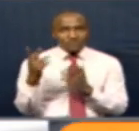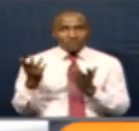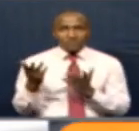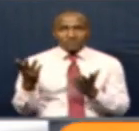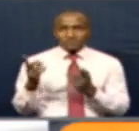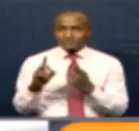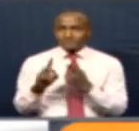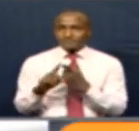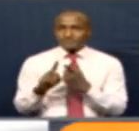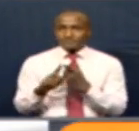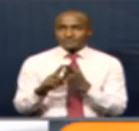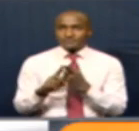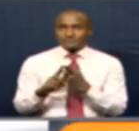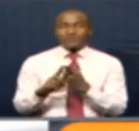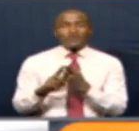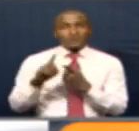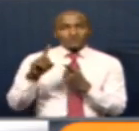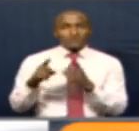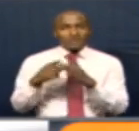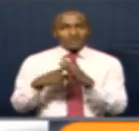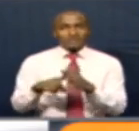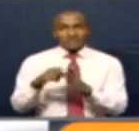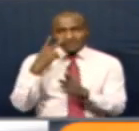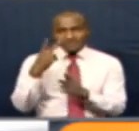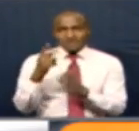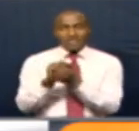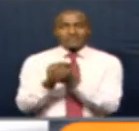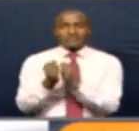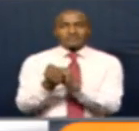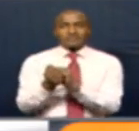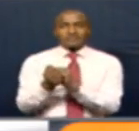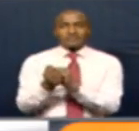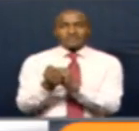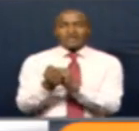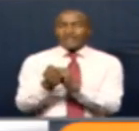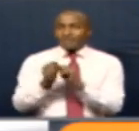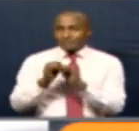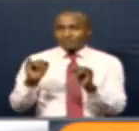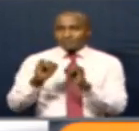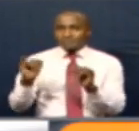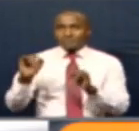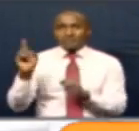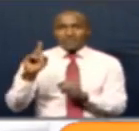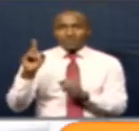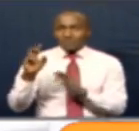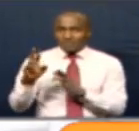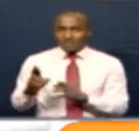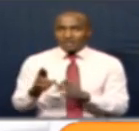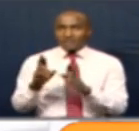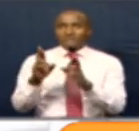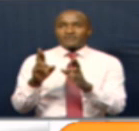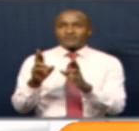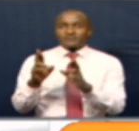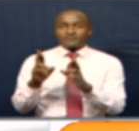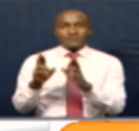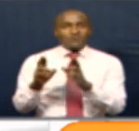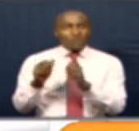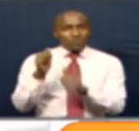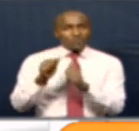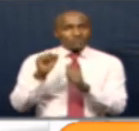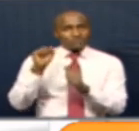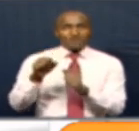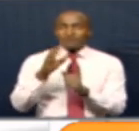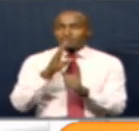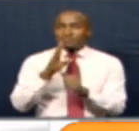Number one, they should start seeing a change in the cleanup of the Nairobi River ecosystem, which we can talk about